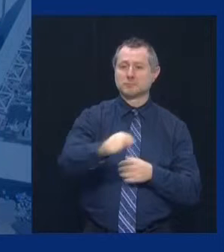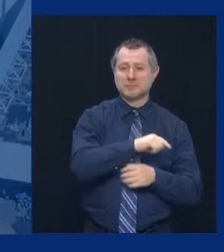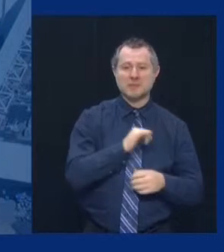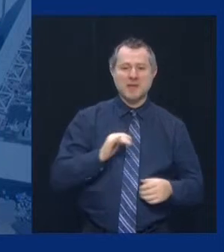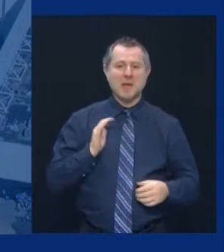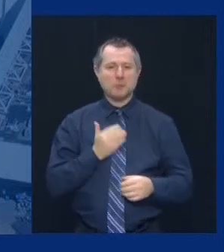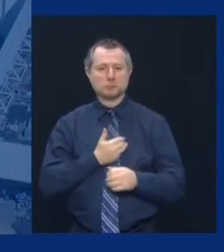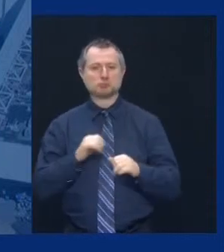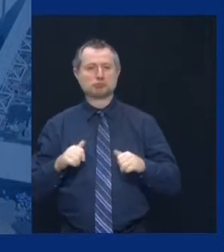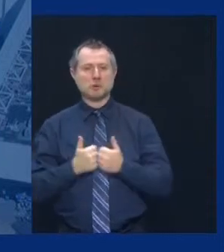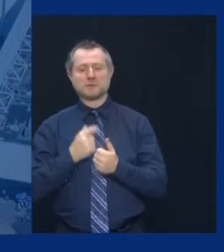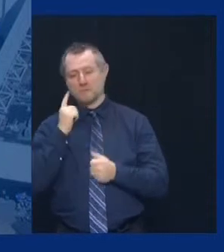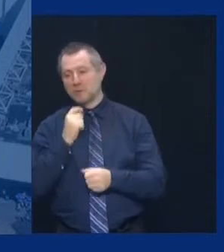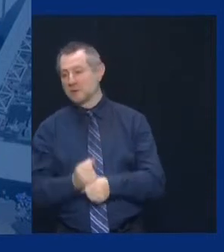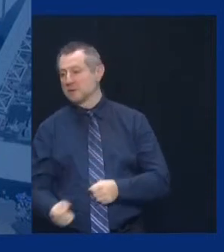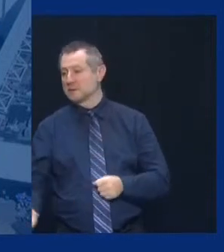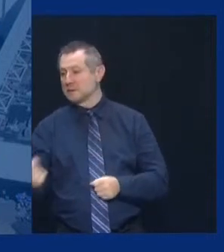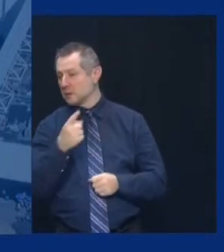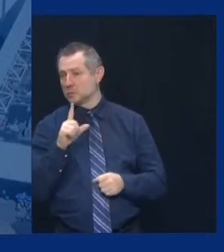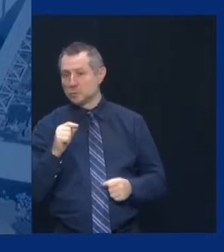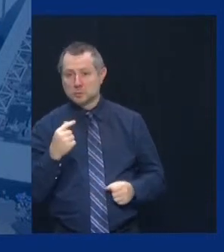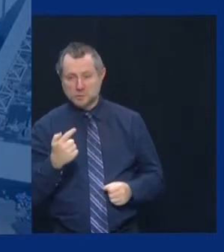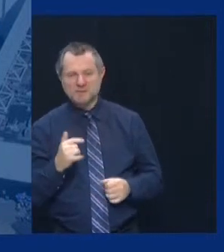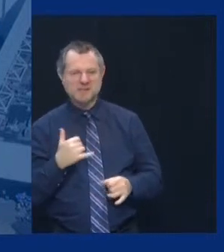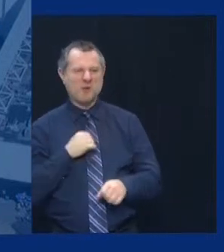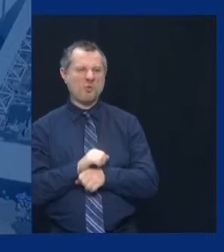2021, and we're still working through that.